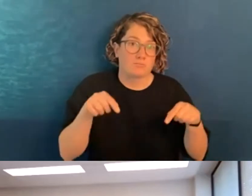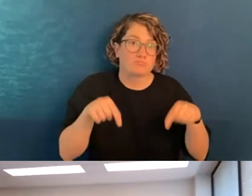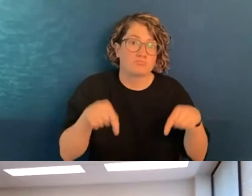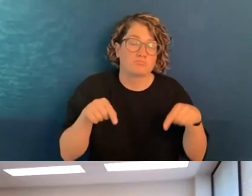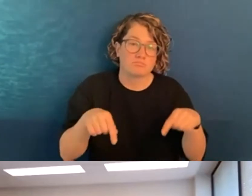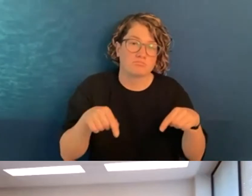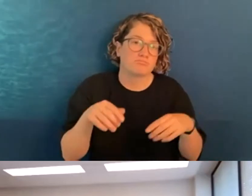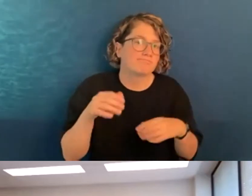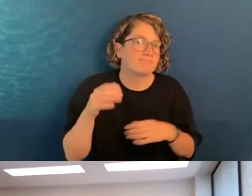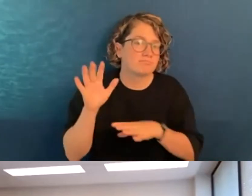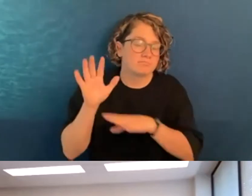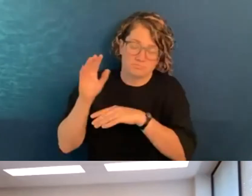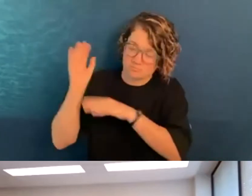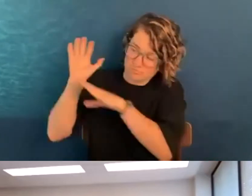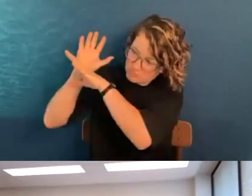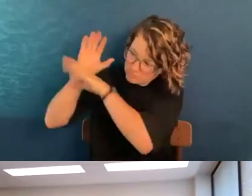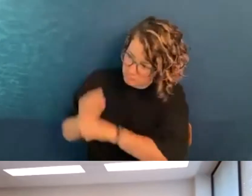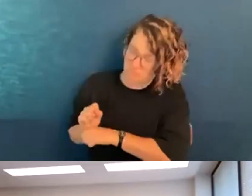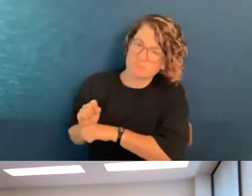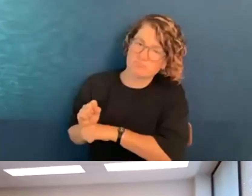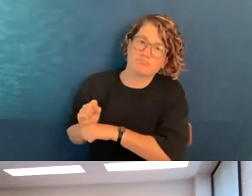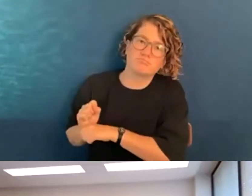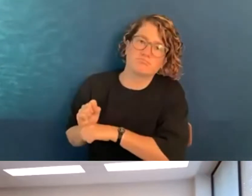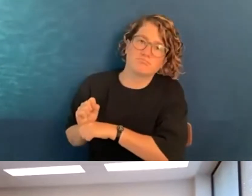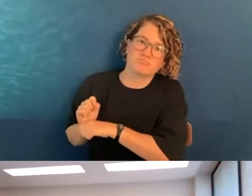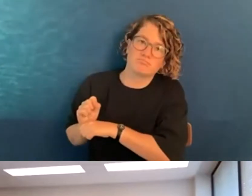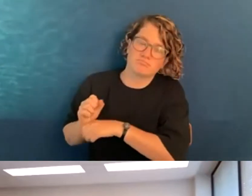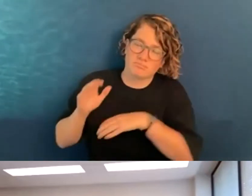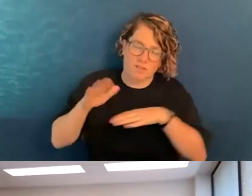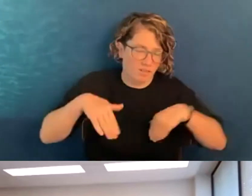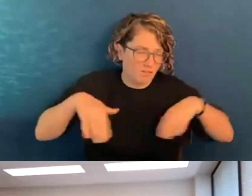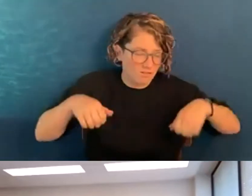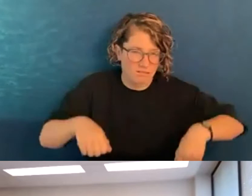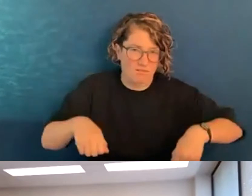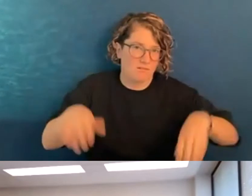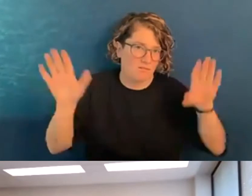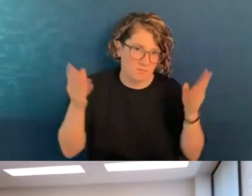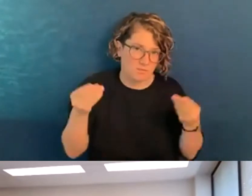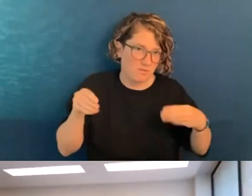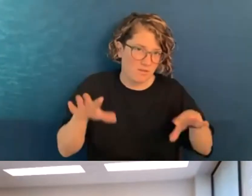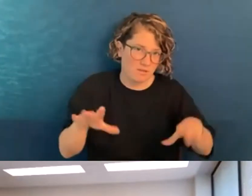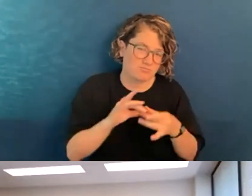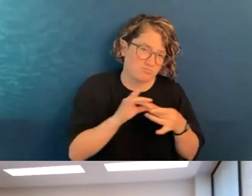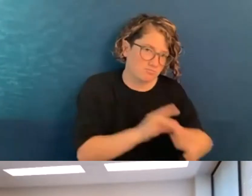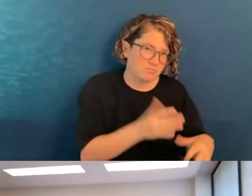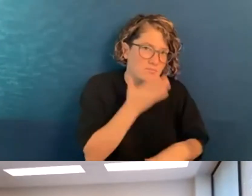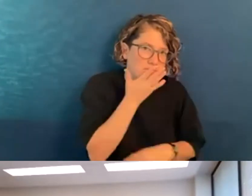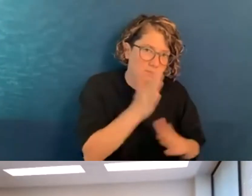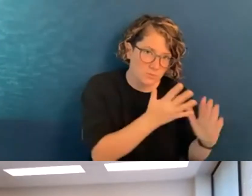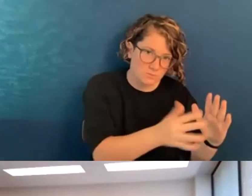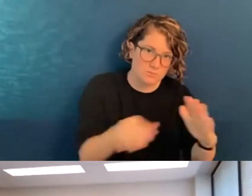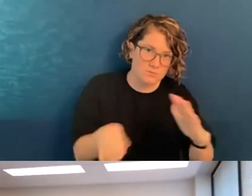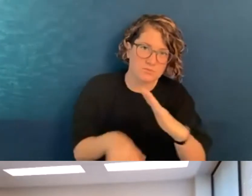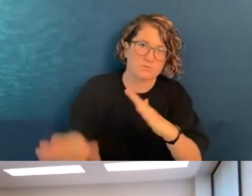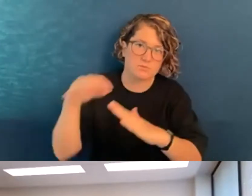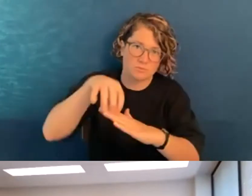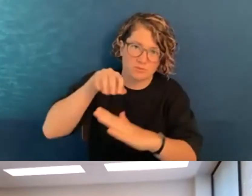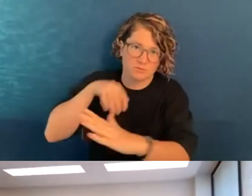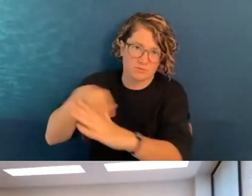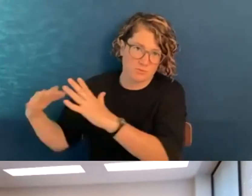ancestral occupied homelands of the Musqueam, Squamish, and Tsleil-Waututh